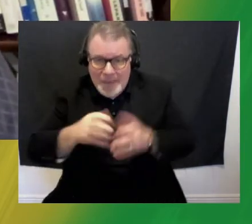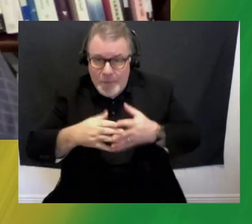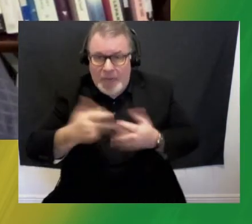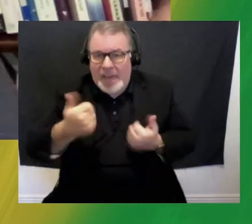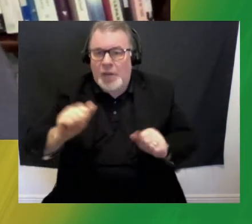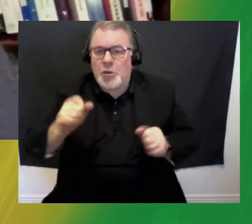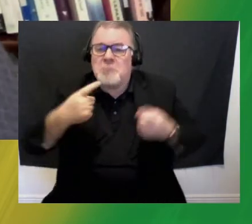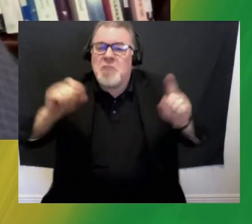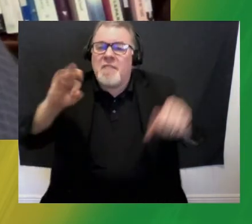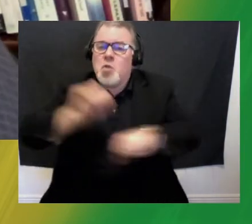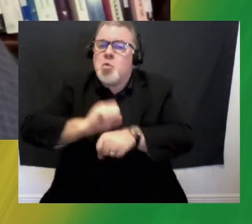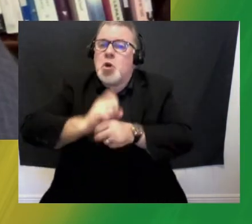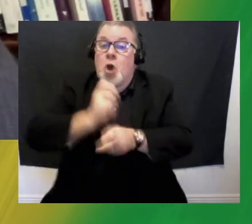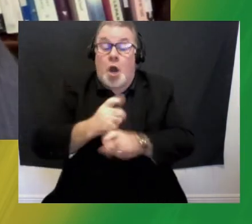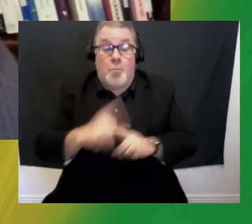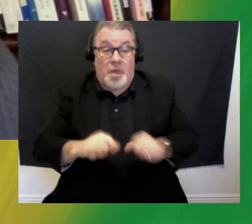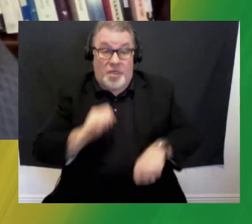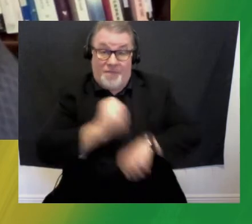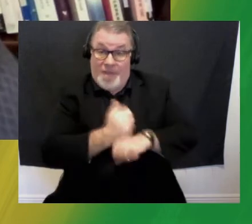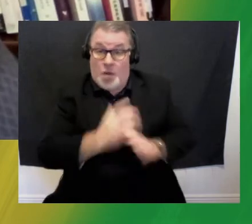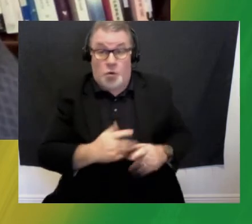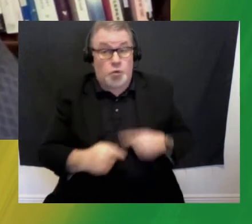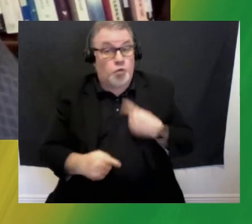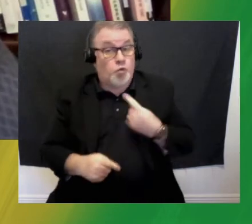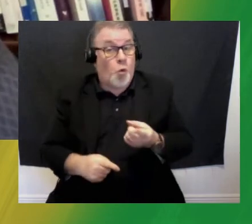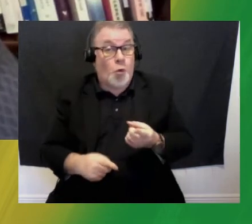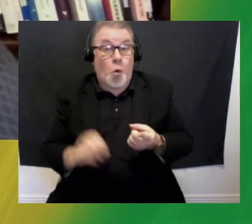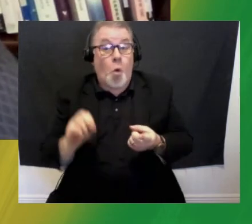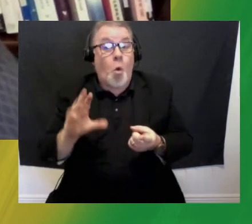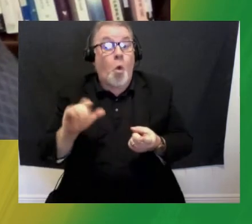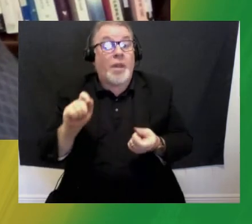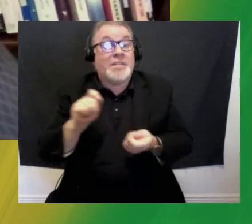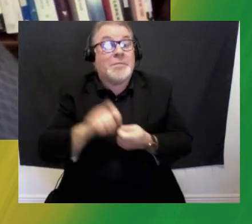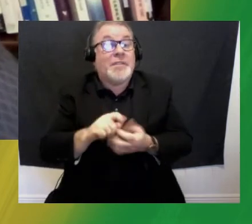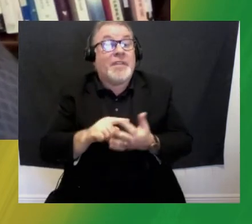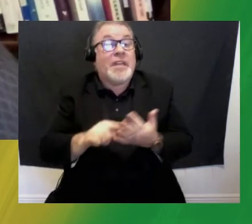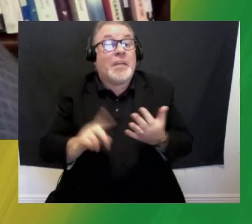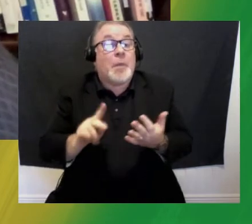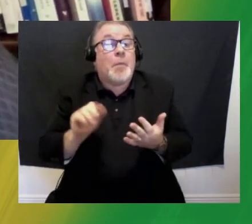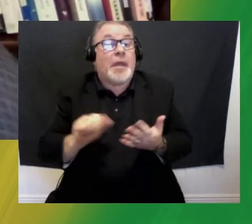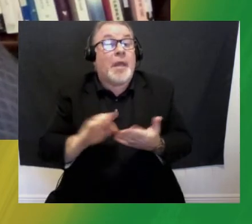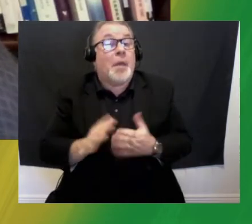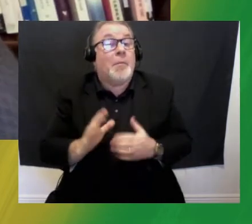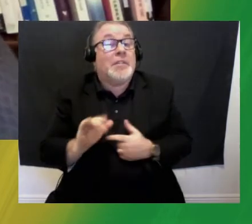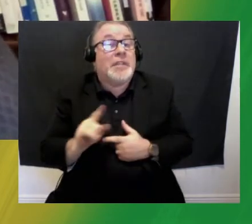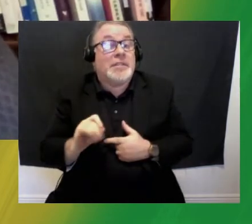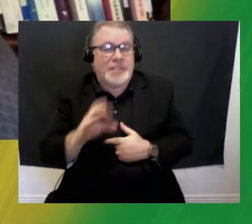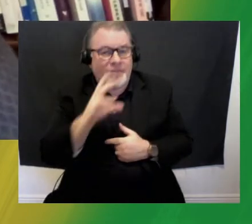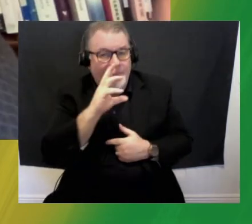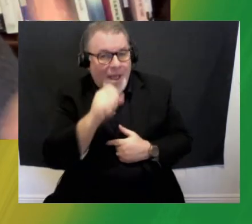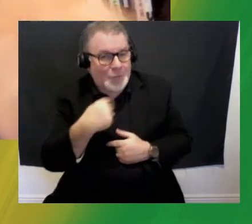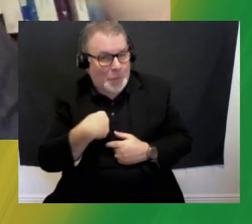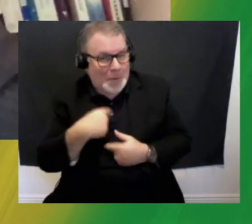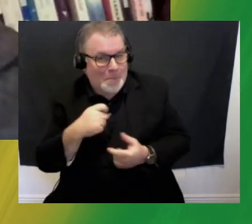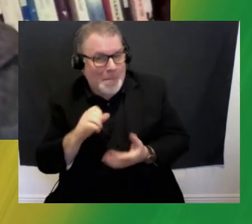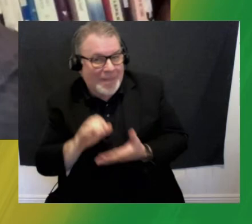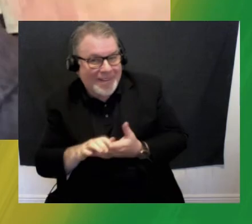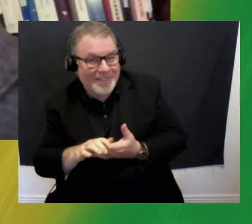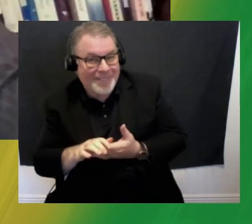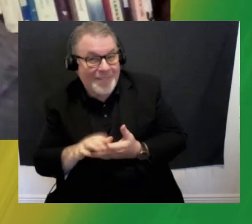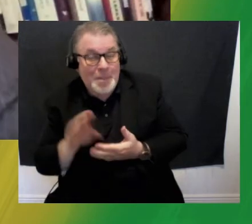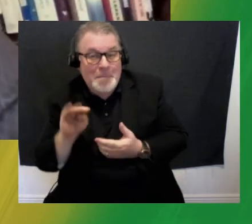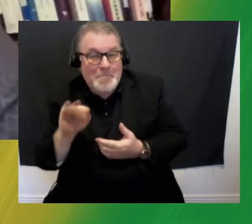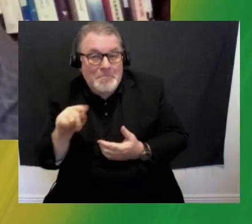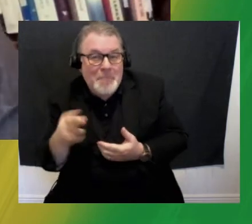just work hard. Well, the founders told you that only certain people could even be citizens. So it's fascinating that we believe that. But that's what we were told, the myth of